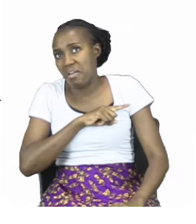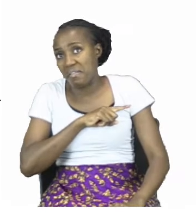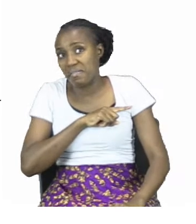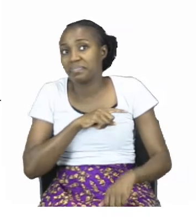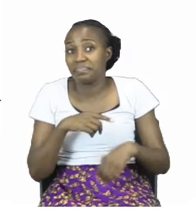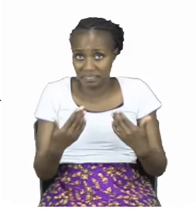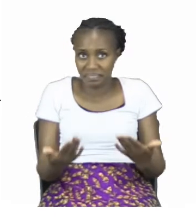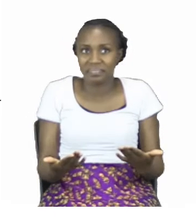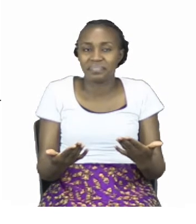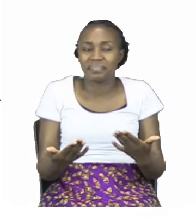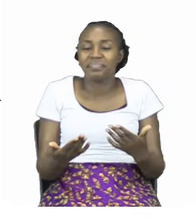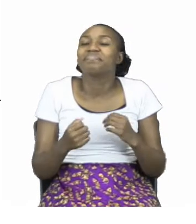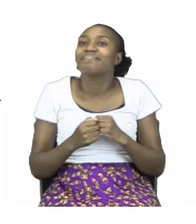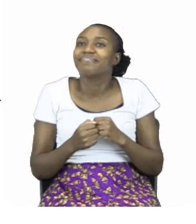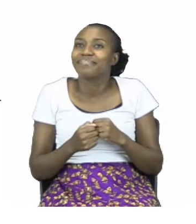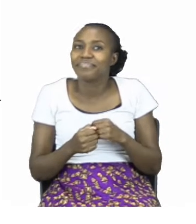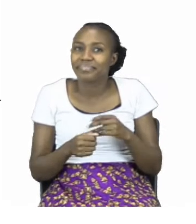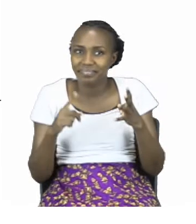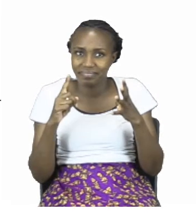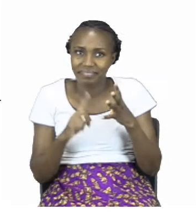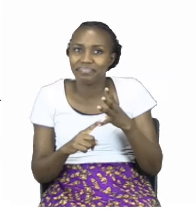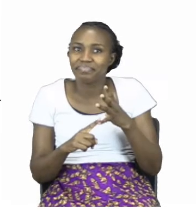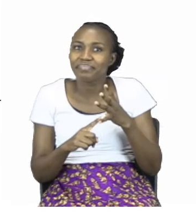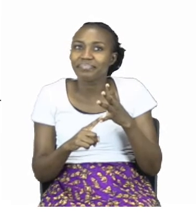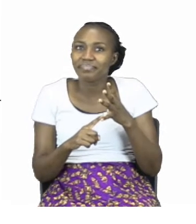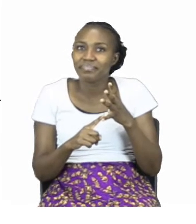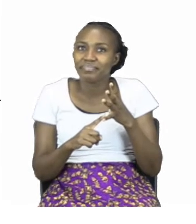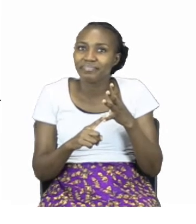would not have any problems?